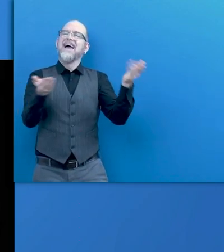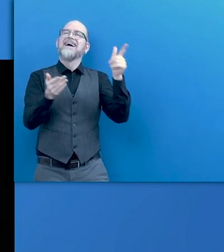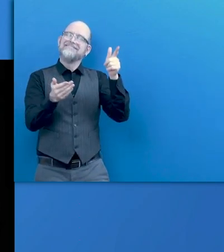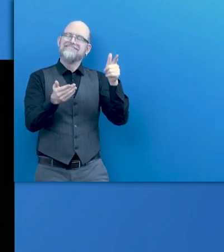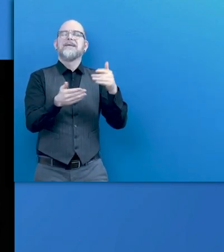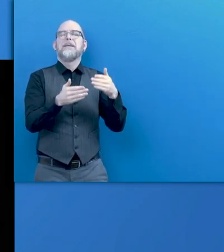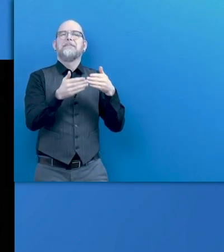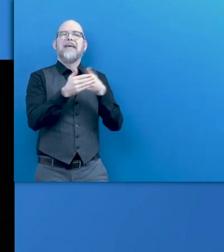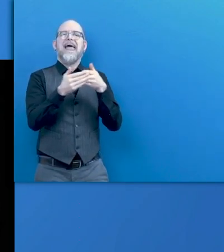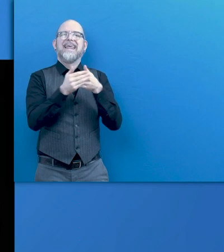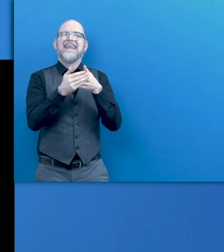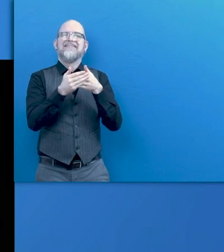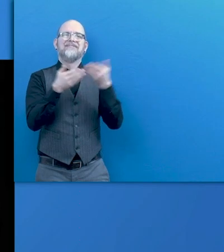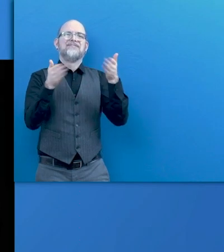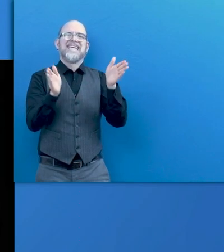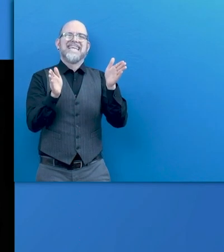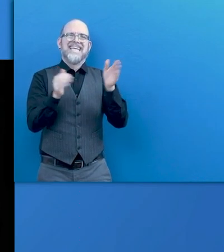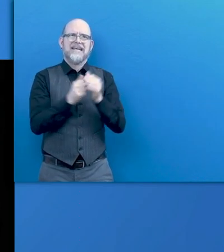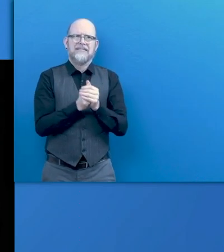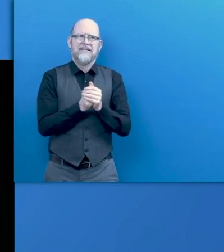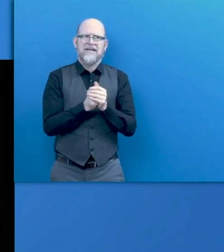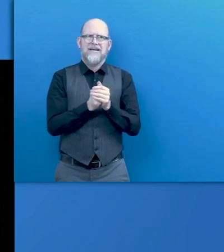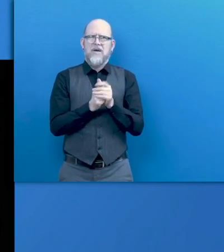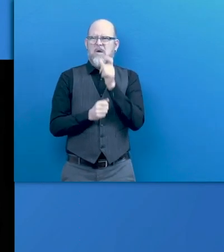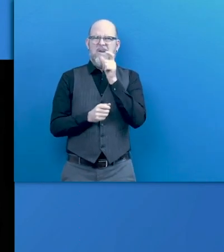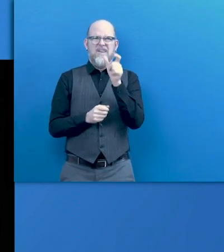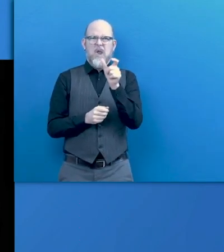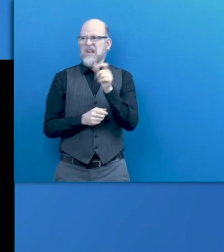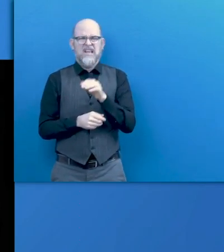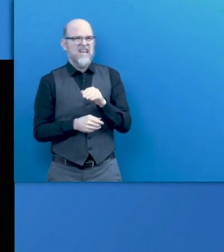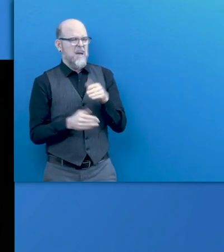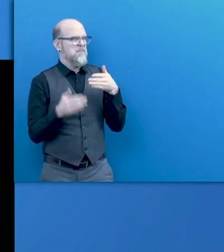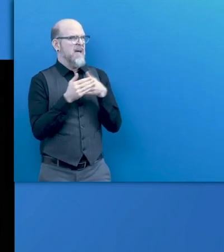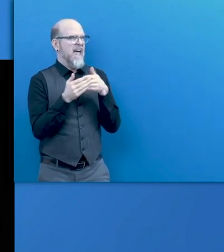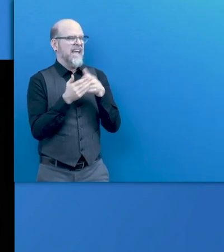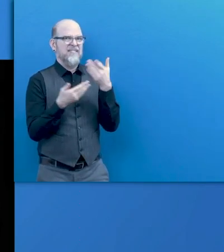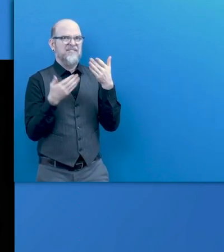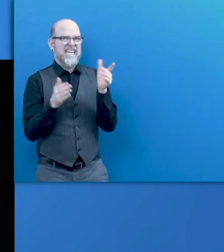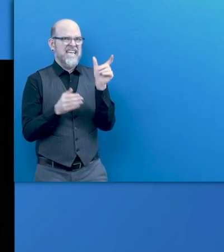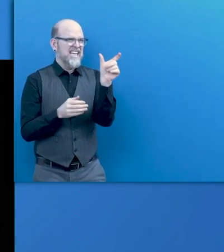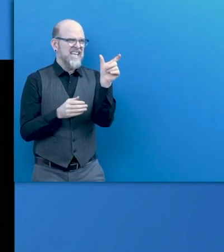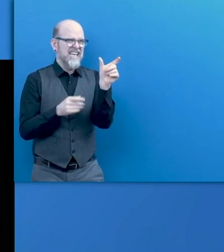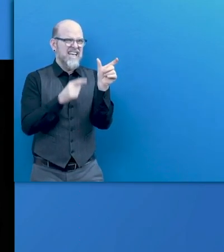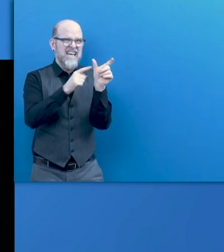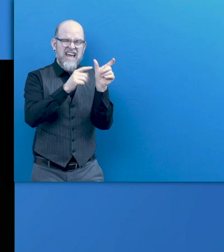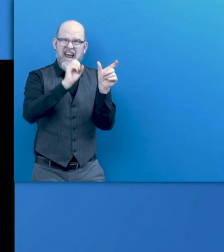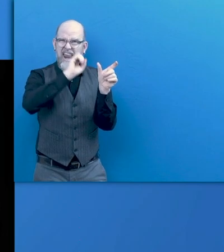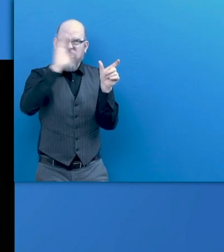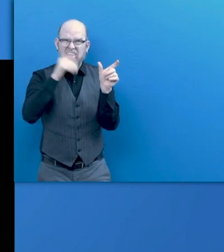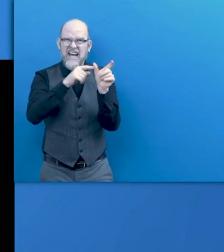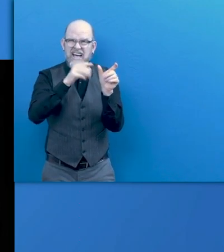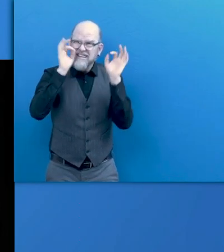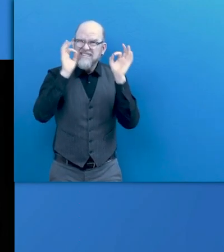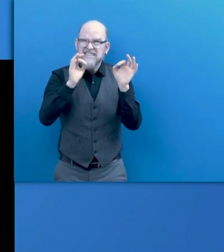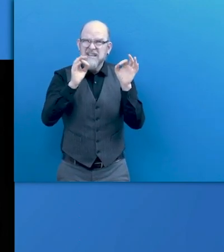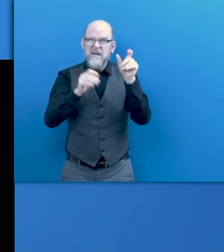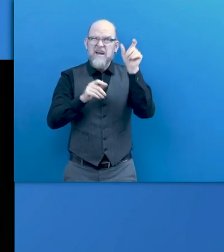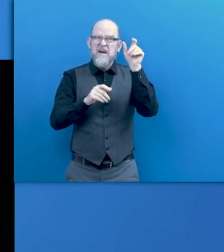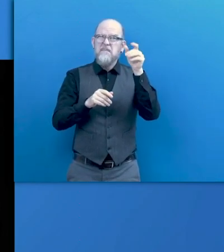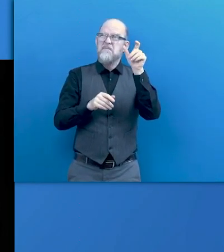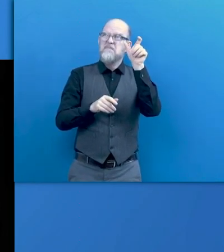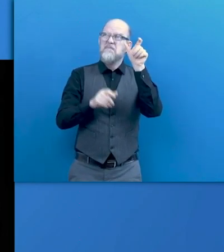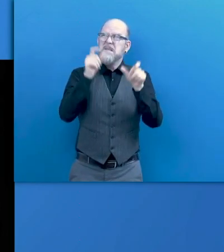to disabilities is permitted. But I mean barrierefrei, which directly translates to barrier-free, just feels wrong when you use it. So